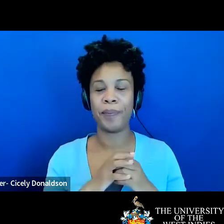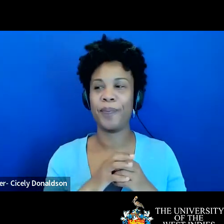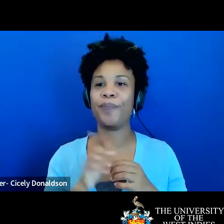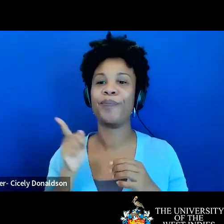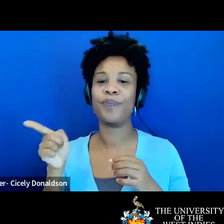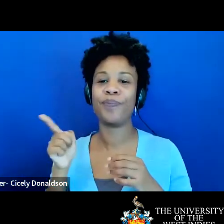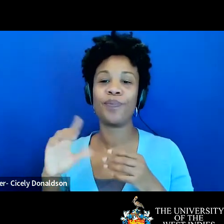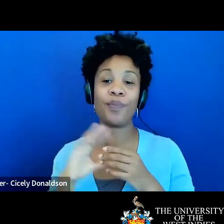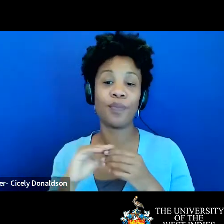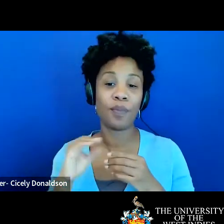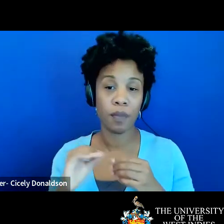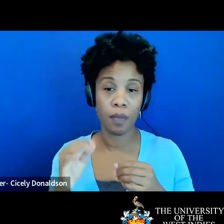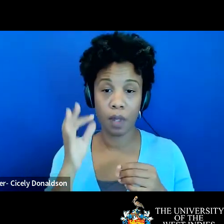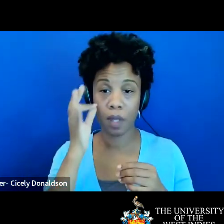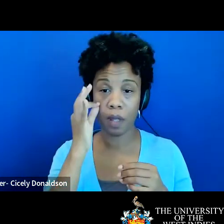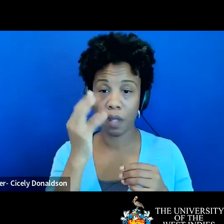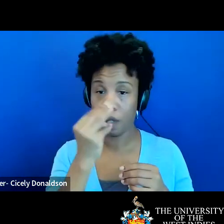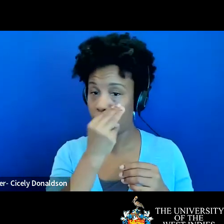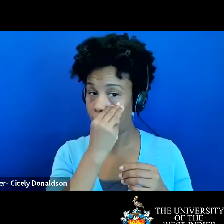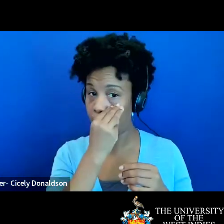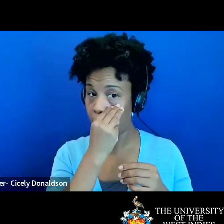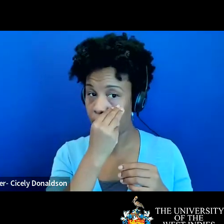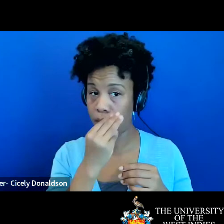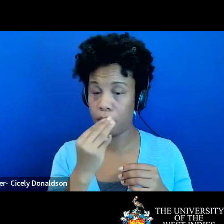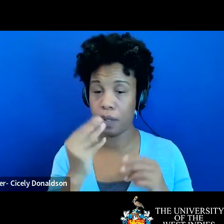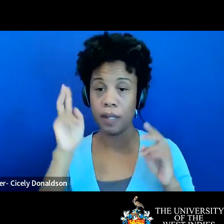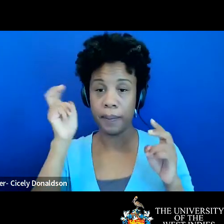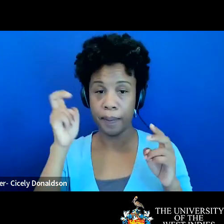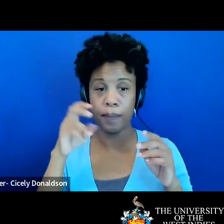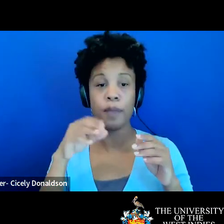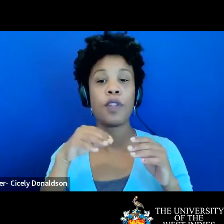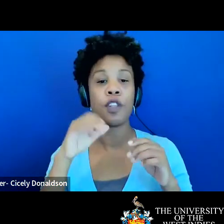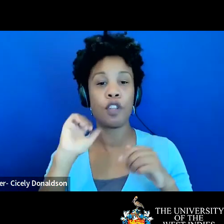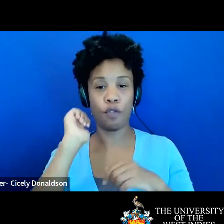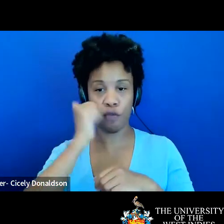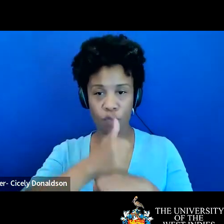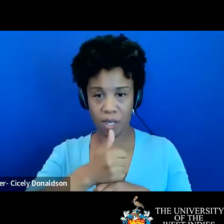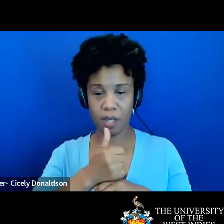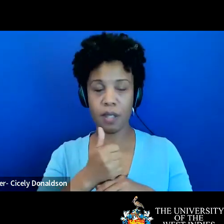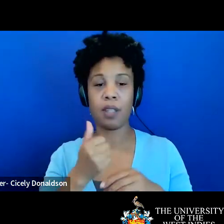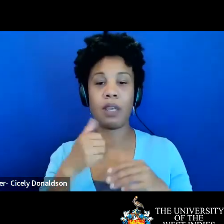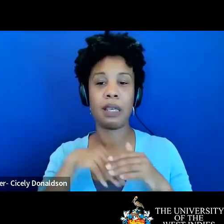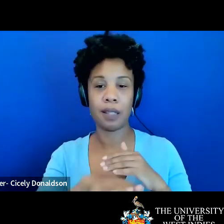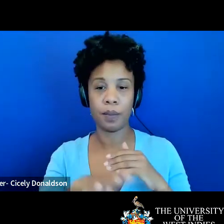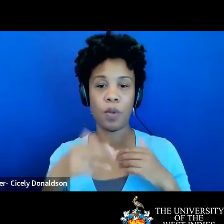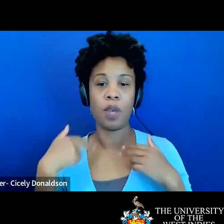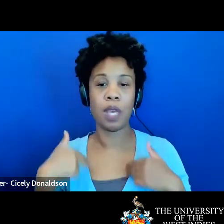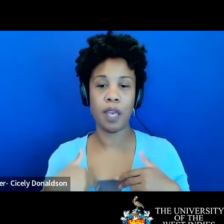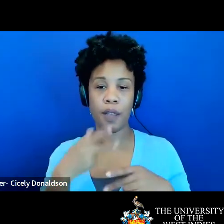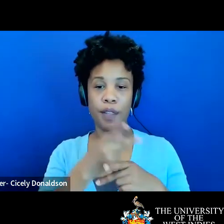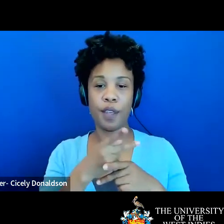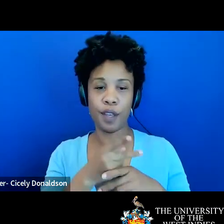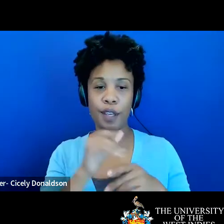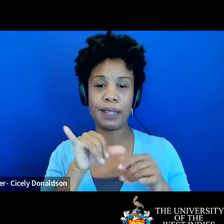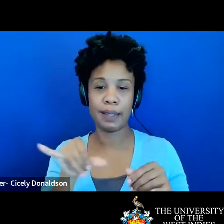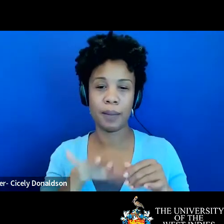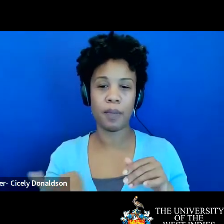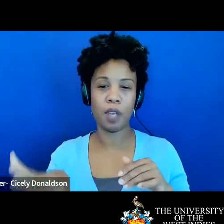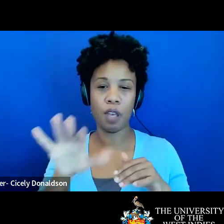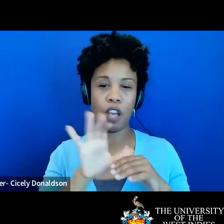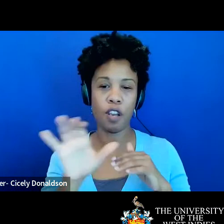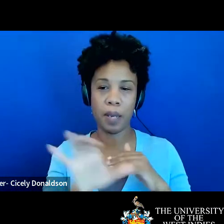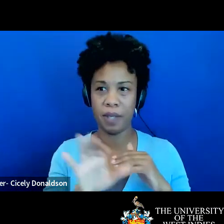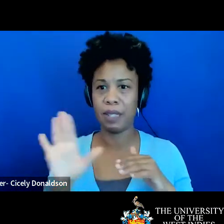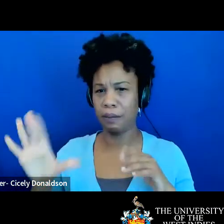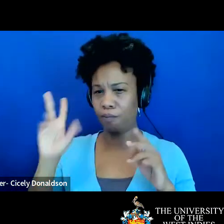Morris, Creating an Accessible Healthcare System in the Caribbean. That's what he will speak on. Senator Morris is the